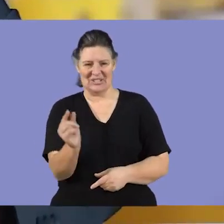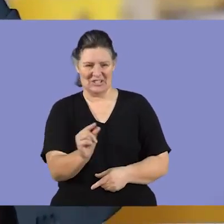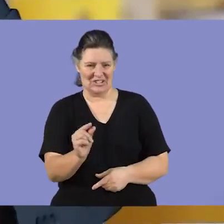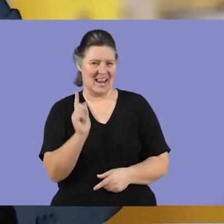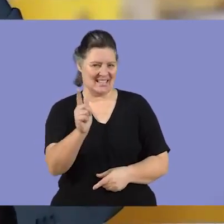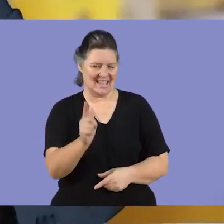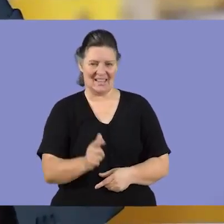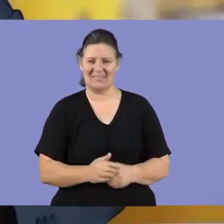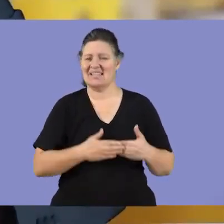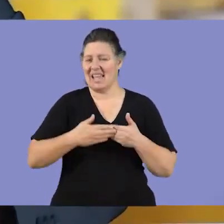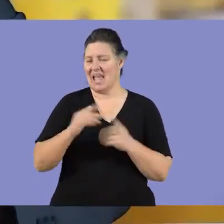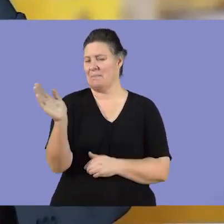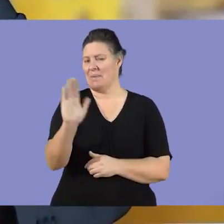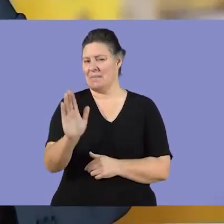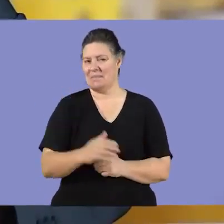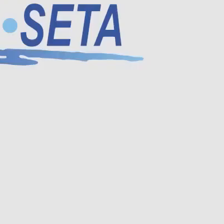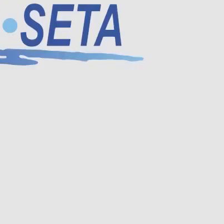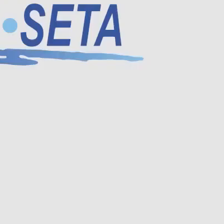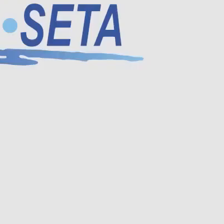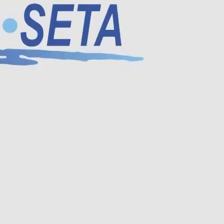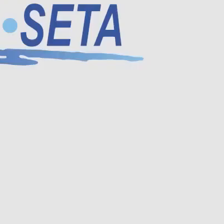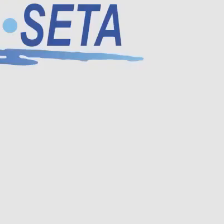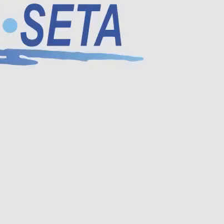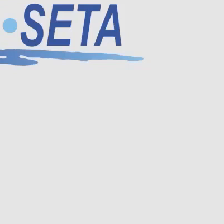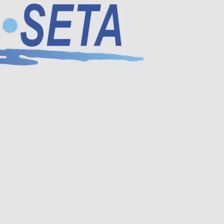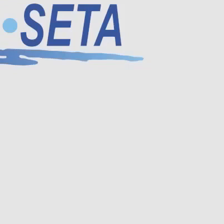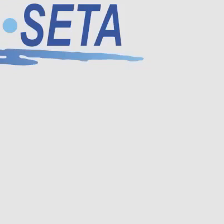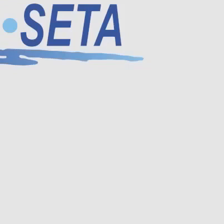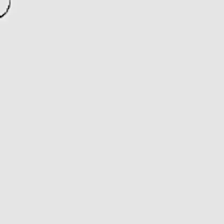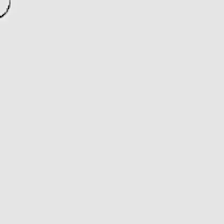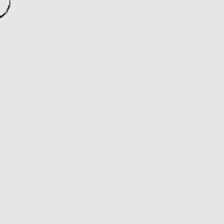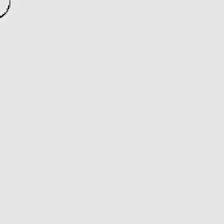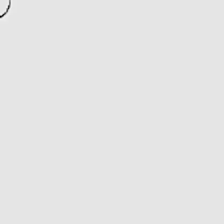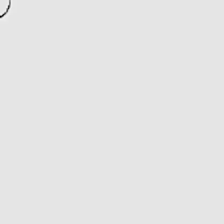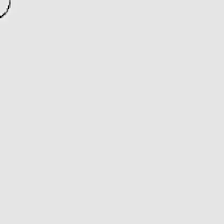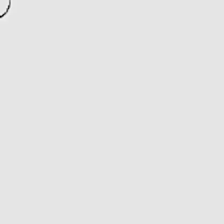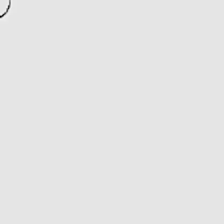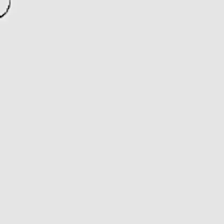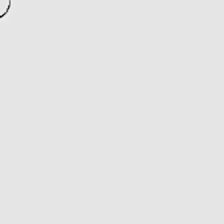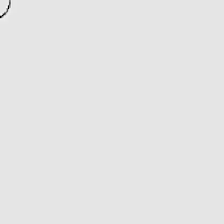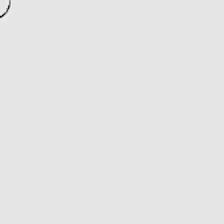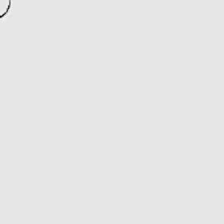again later. Take care and goodbye.